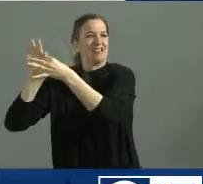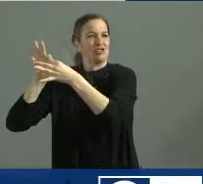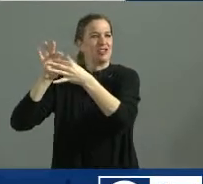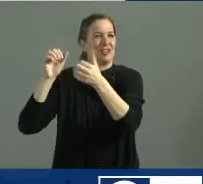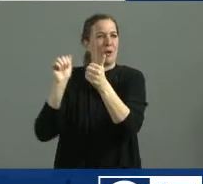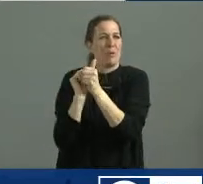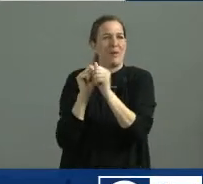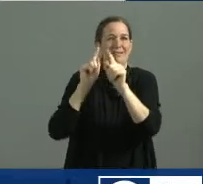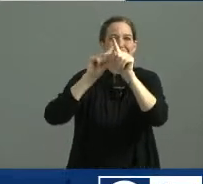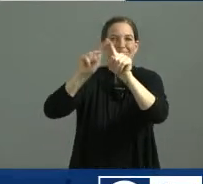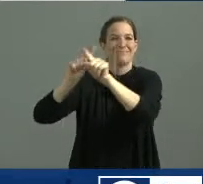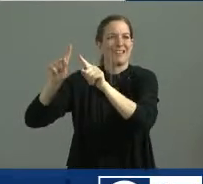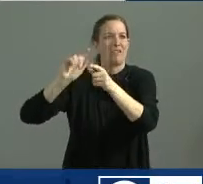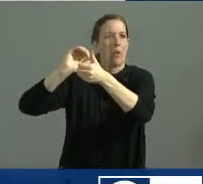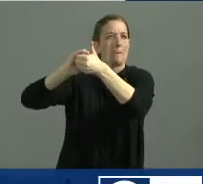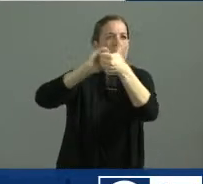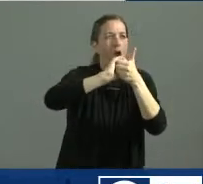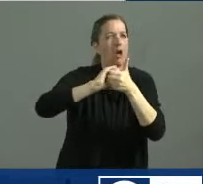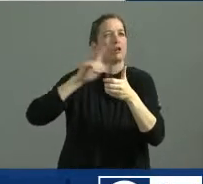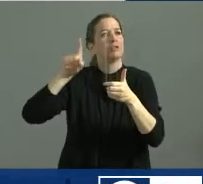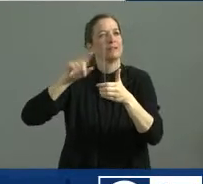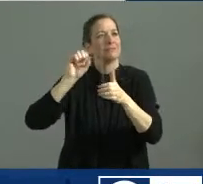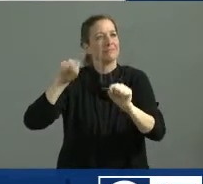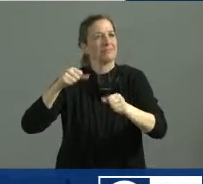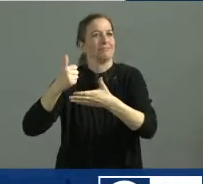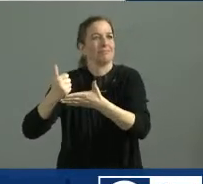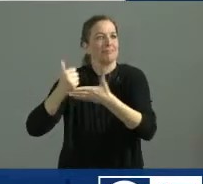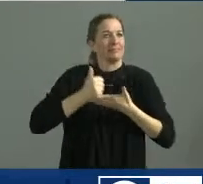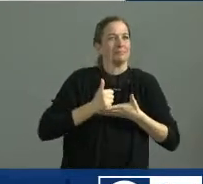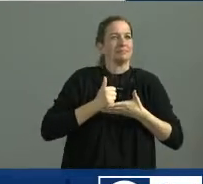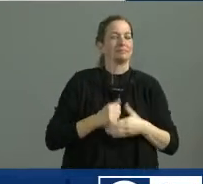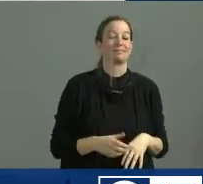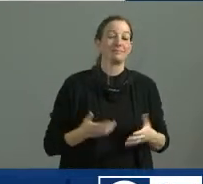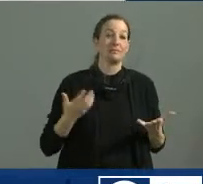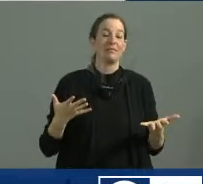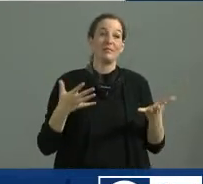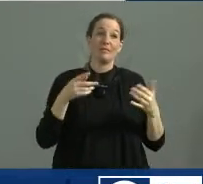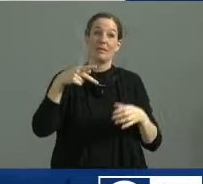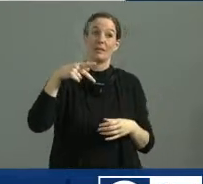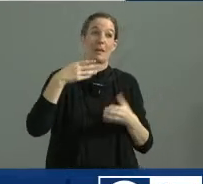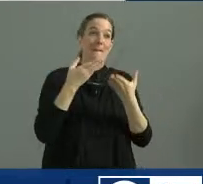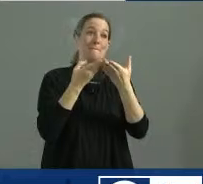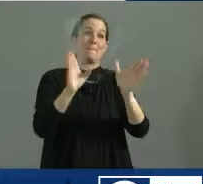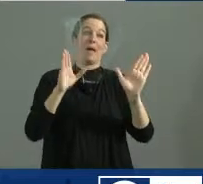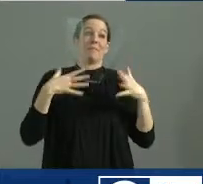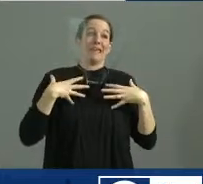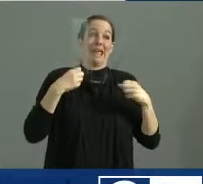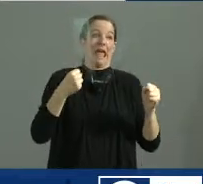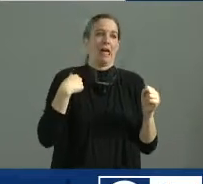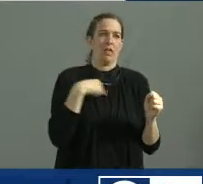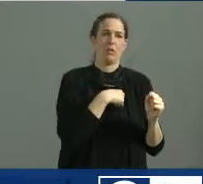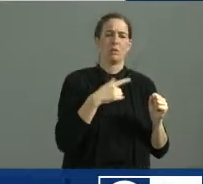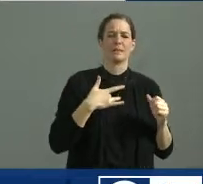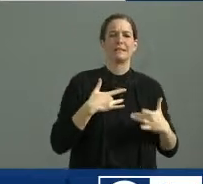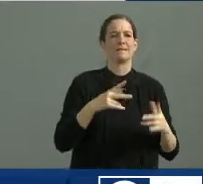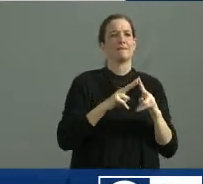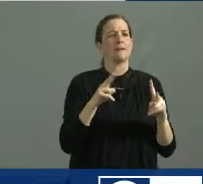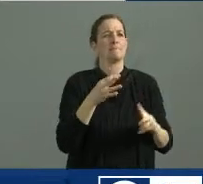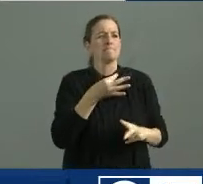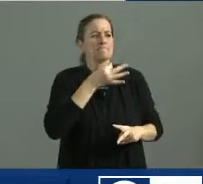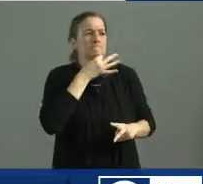too. I think, you know, as with public health, we are usually very crafty and